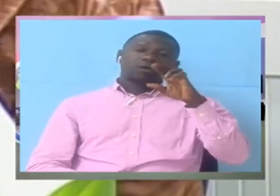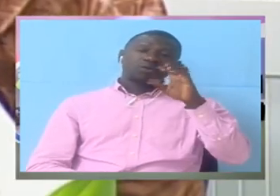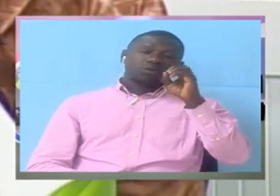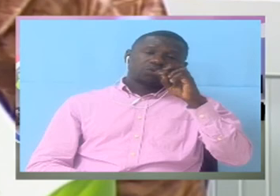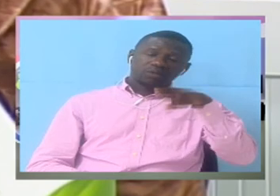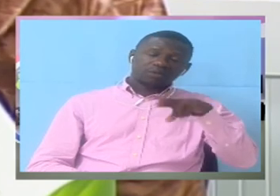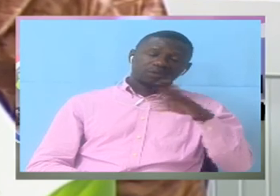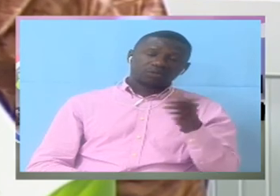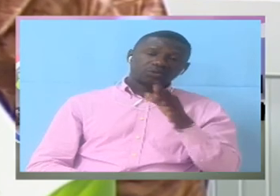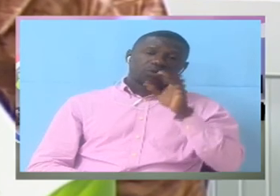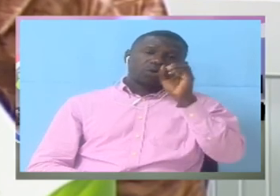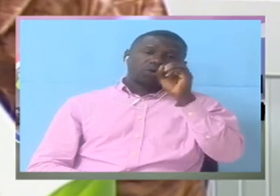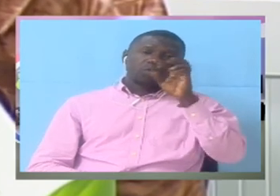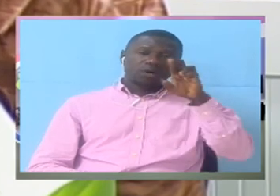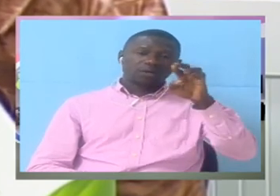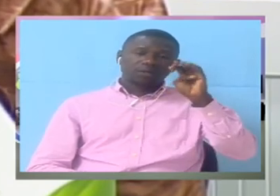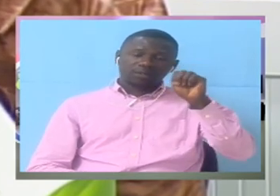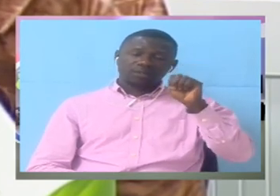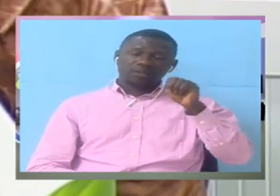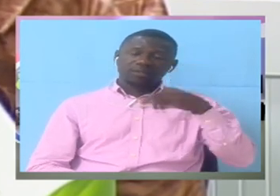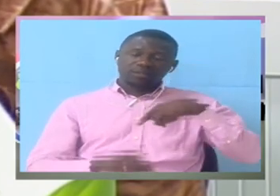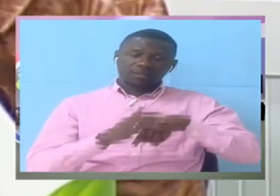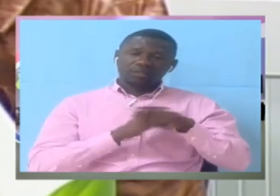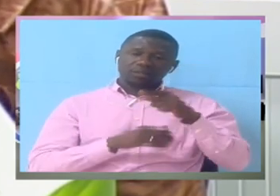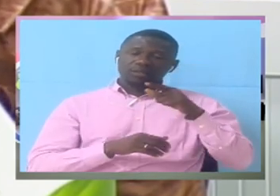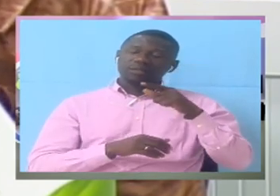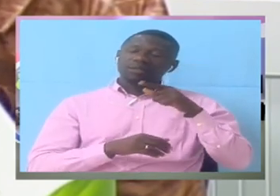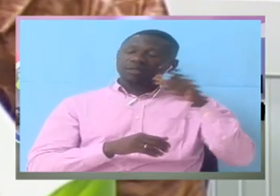sign. They said they signed a